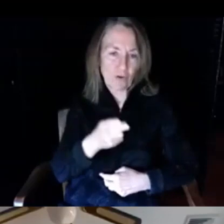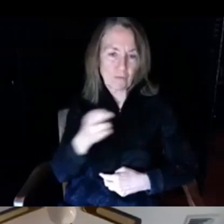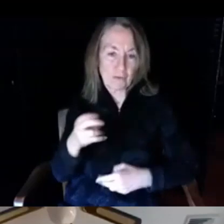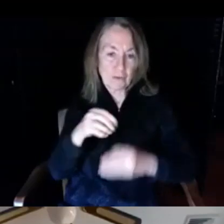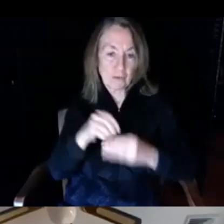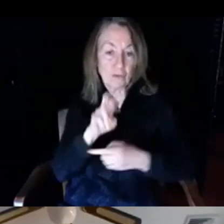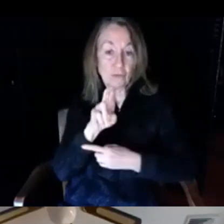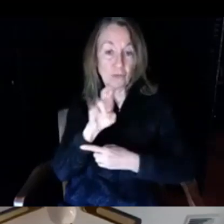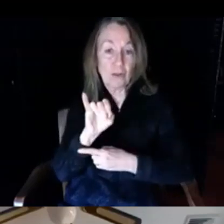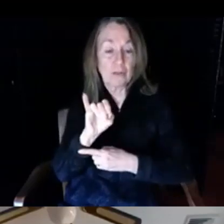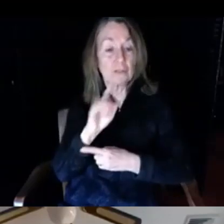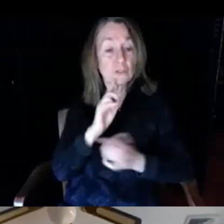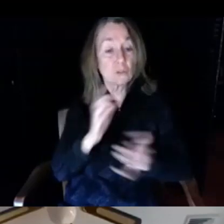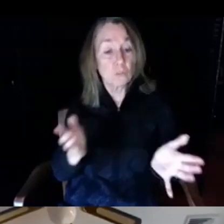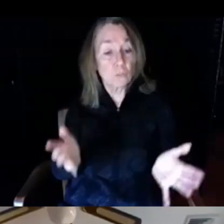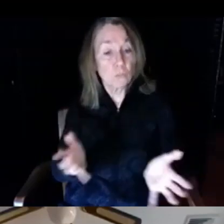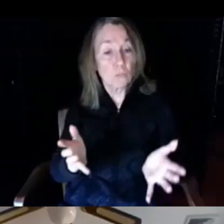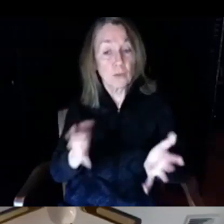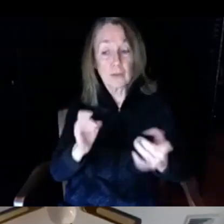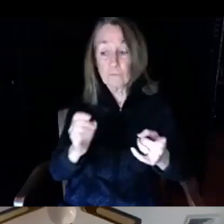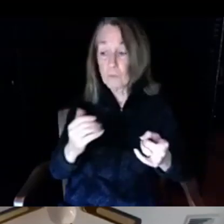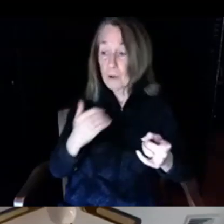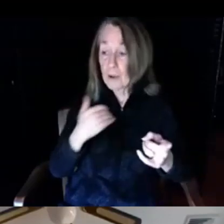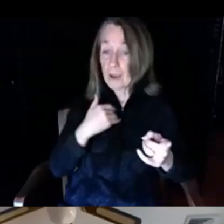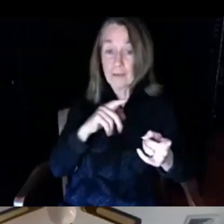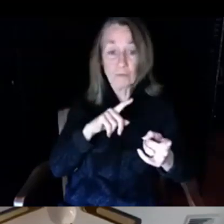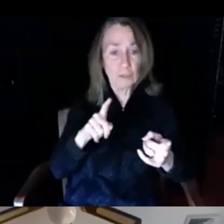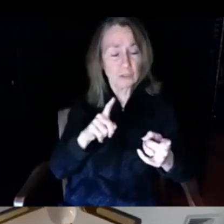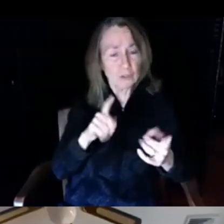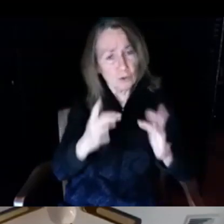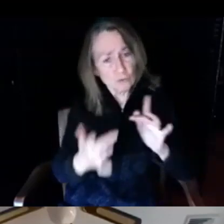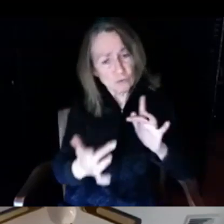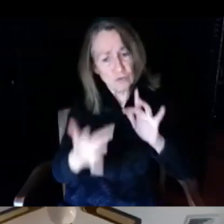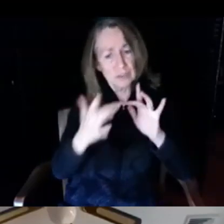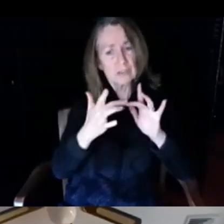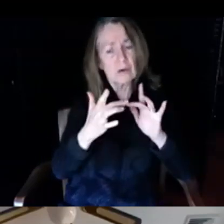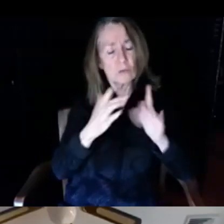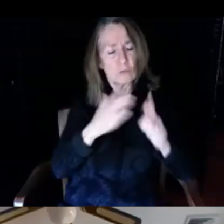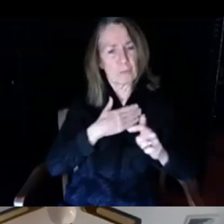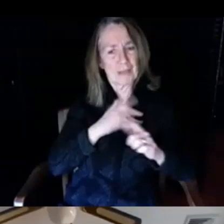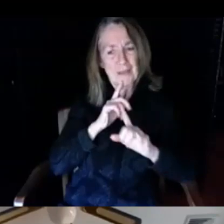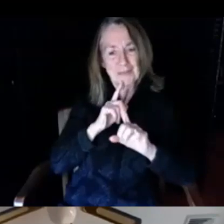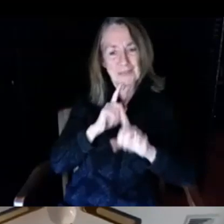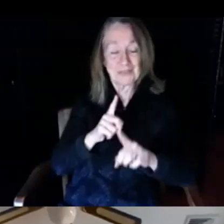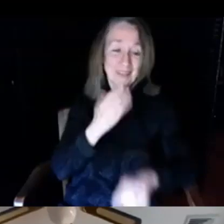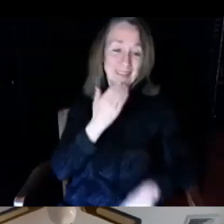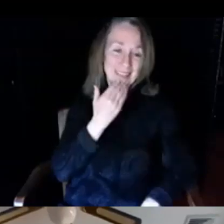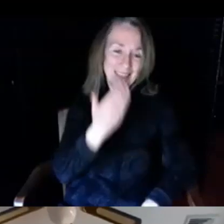encourage you, if you have a question, to reach out and we'd be happy to get back to you. Thank you.